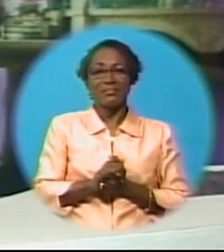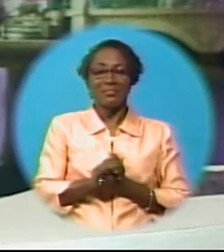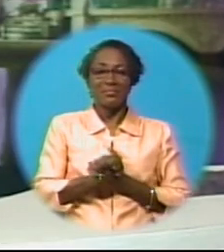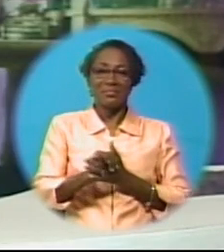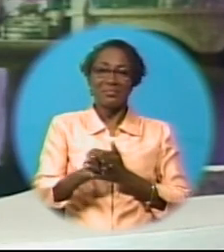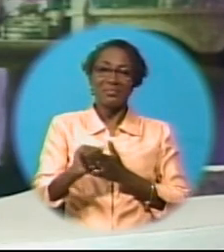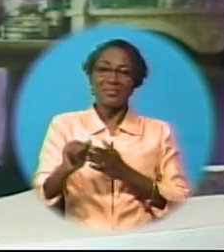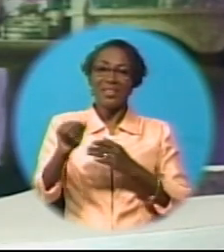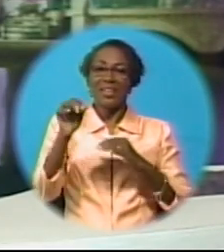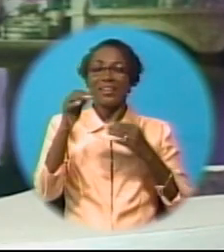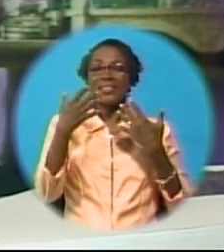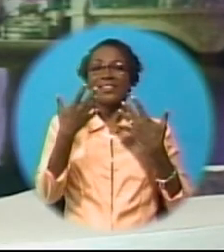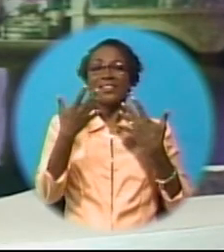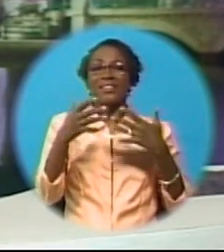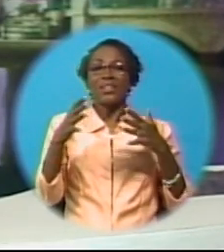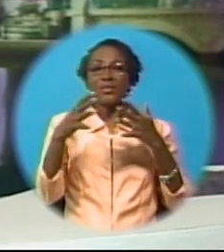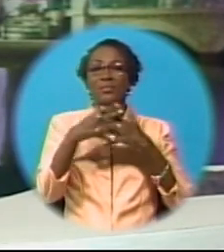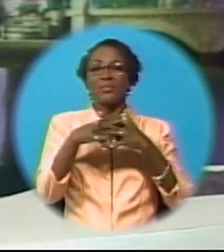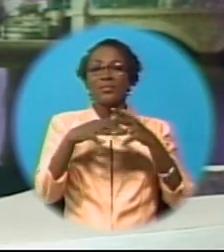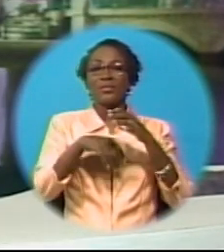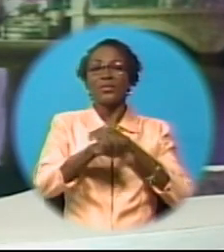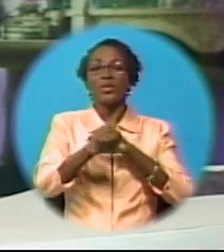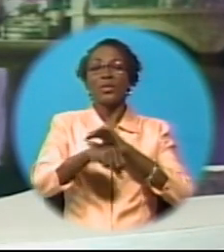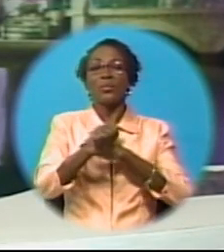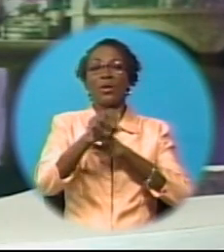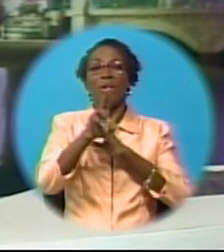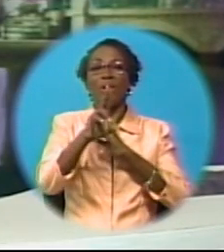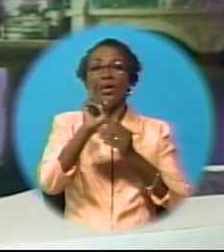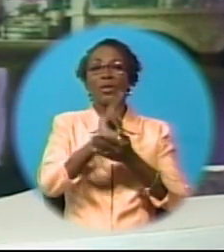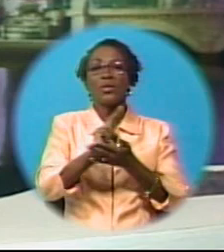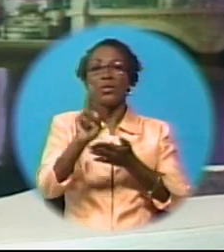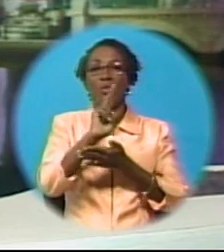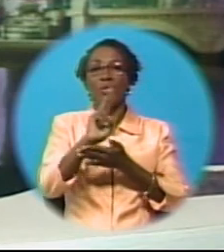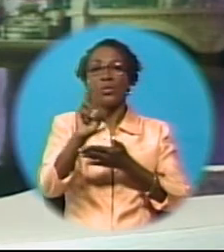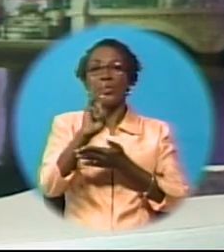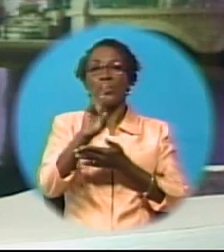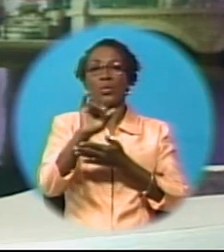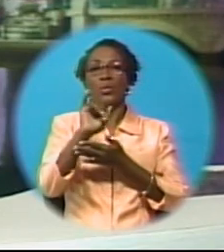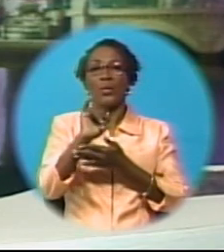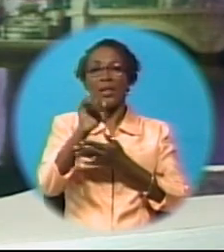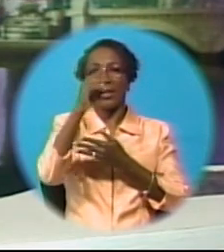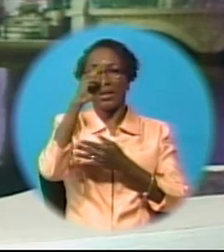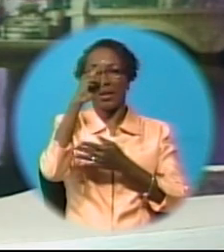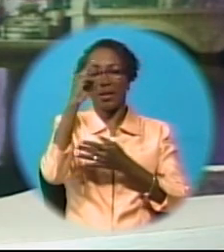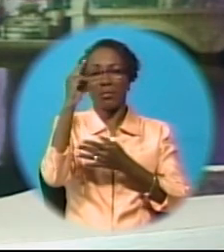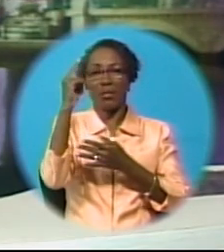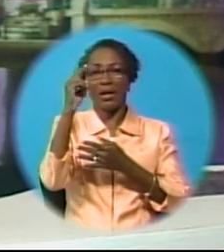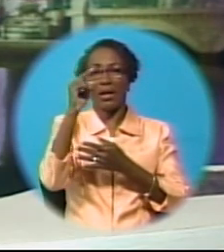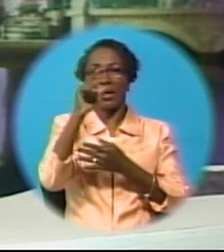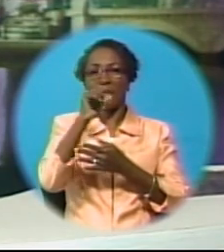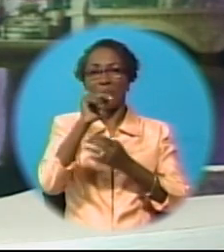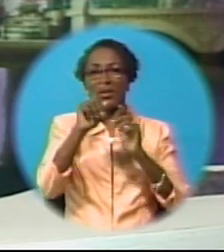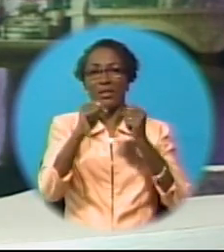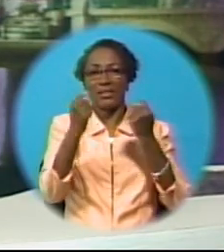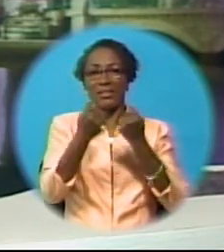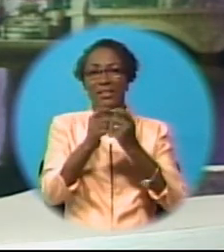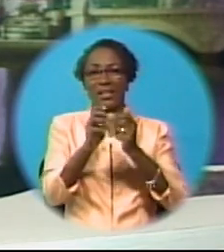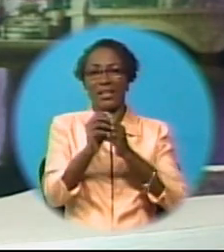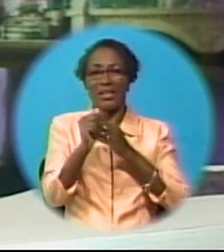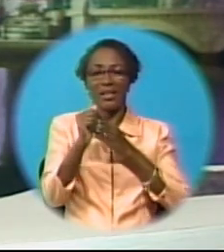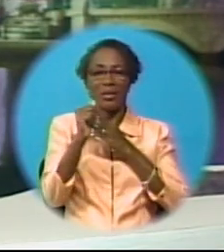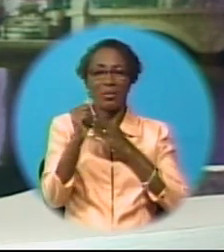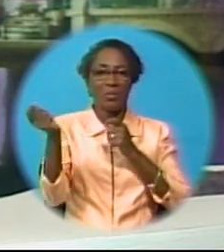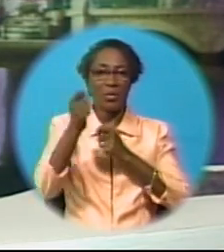On now to football, UWI Blackbirds have extended their lead in the Digicel BFA Premier League after last night's victory